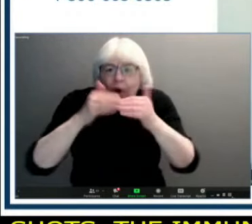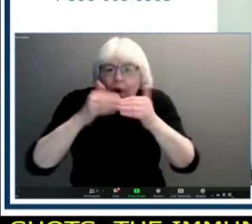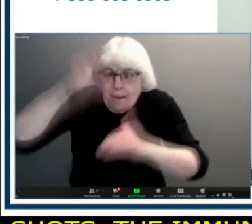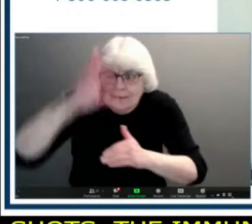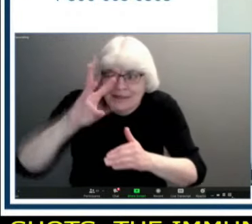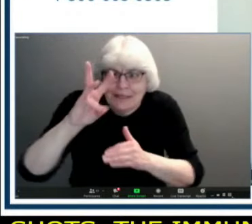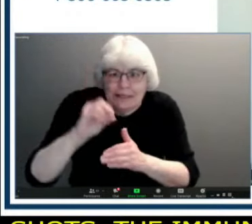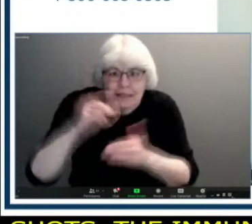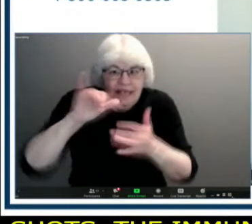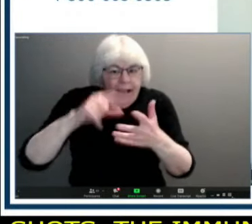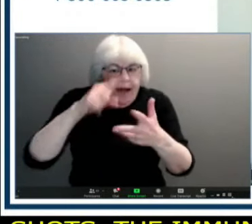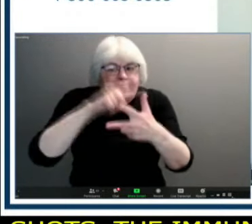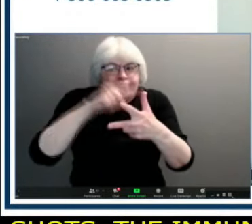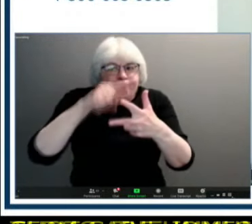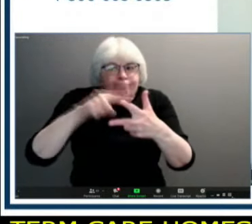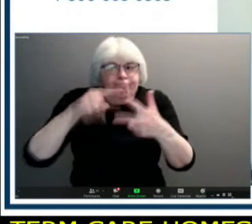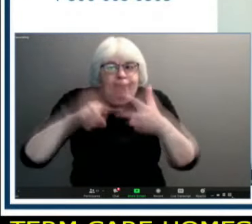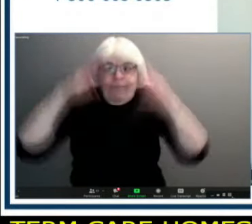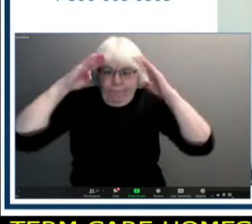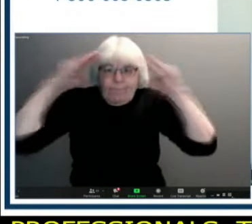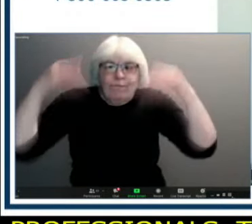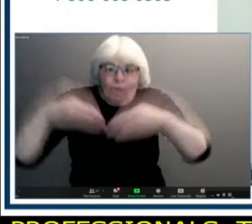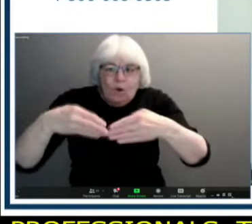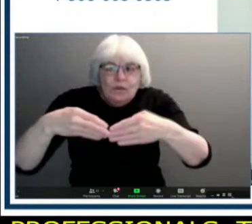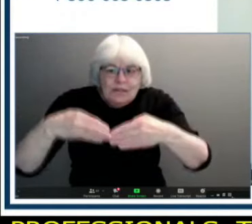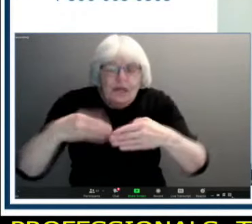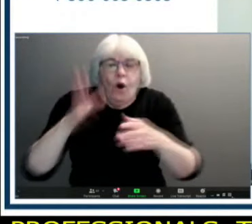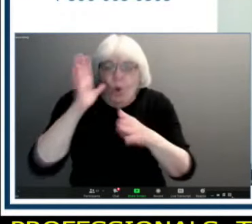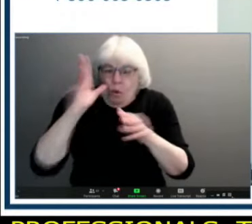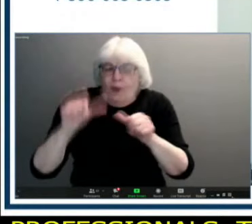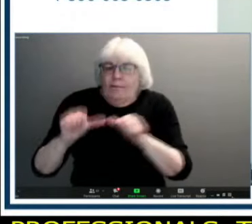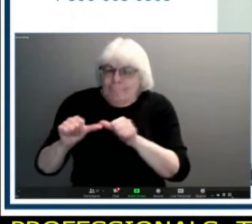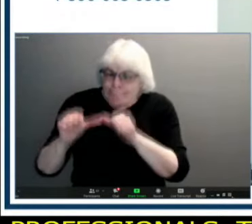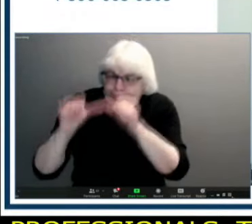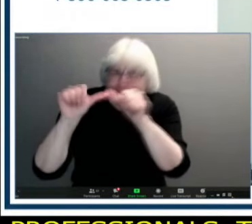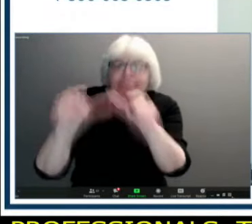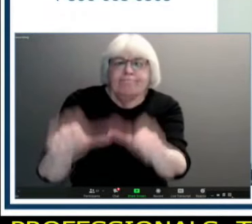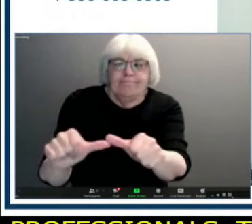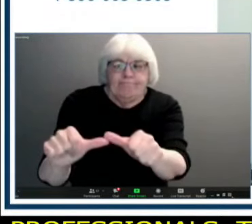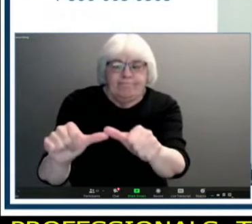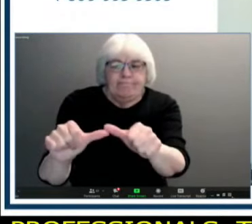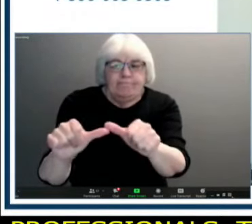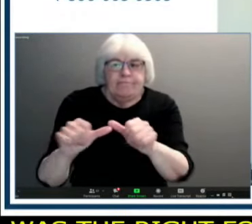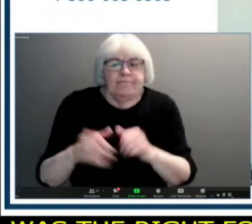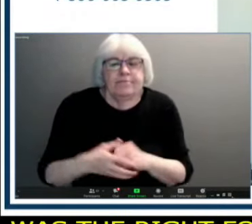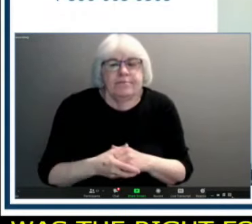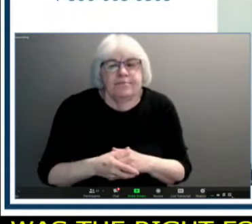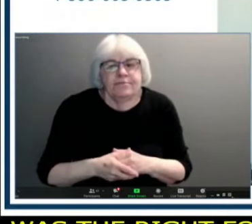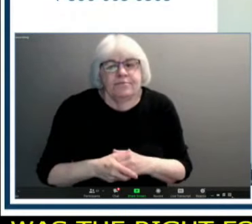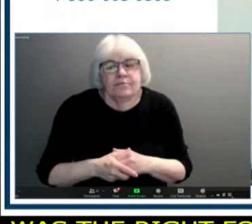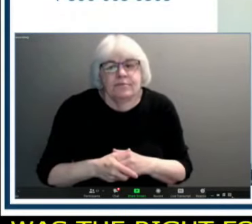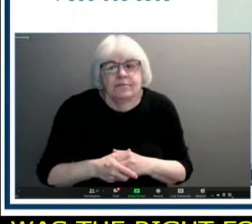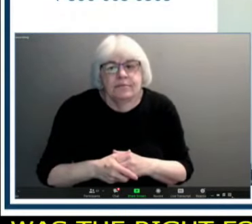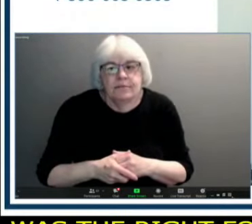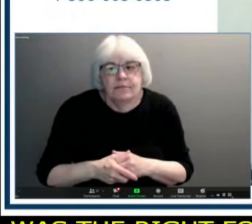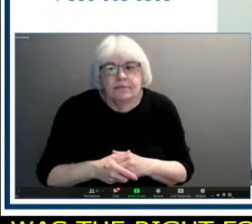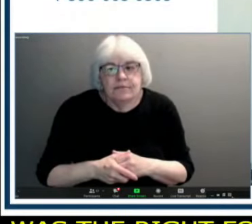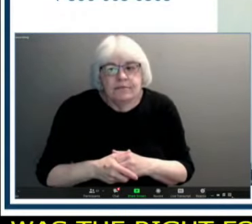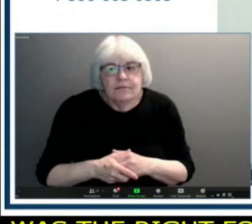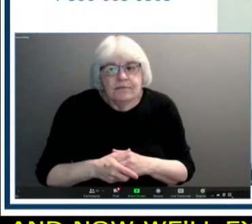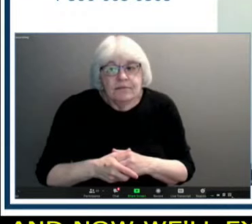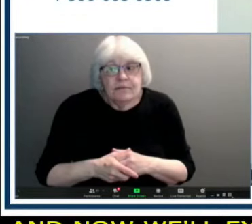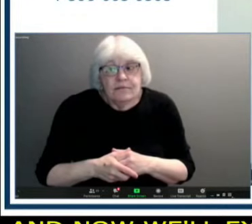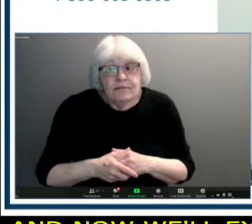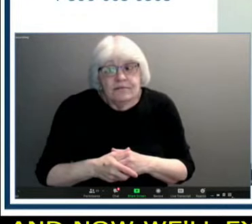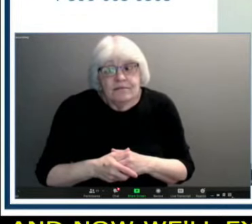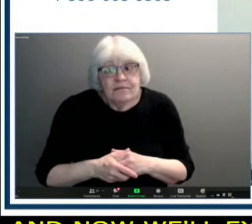focus. And now we'll expand that focus, and we'll continue to push for supply. So I don't think anyone would argue that